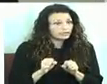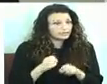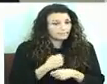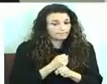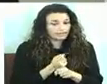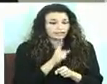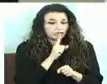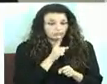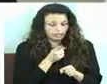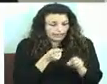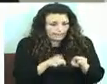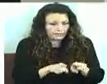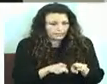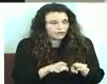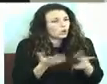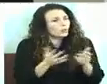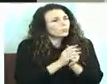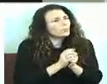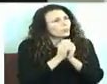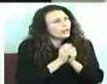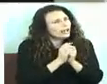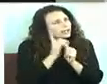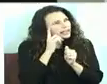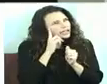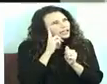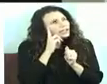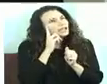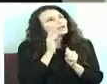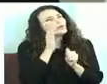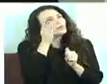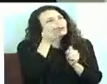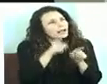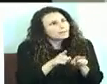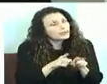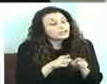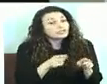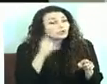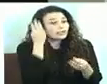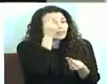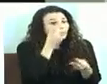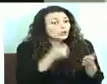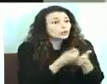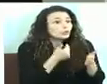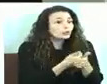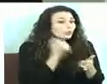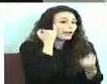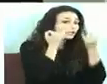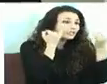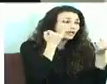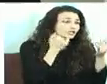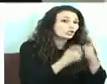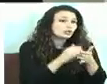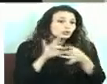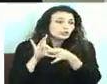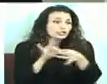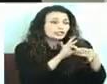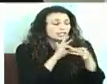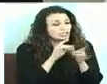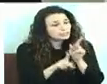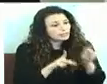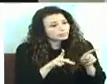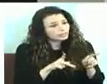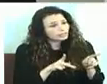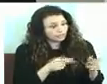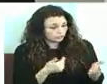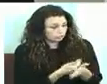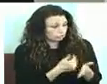received it? To think of new ideas, new connections with people in the world, in your church,